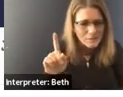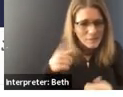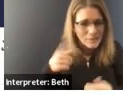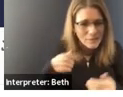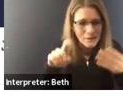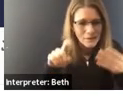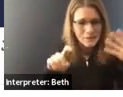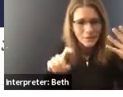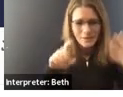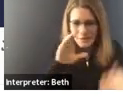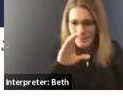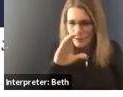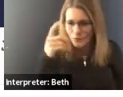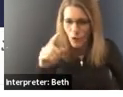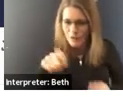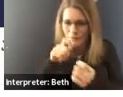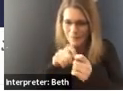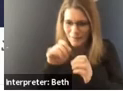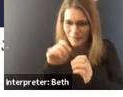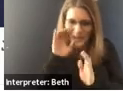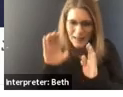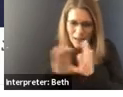almost.